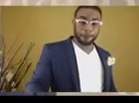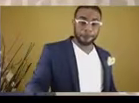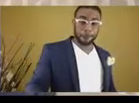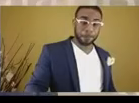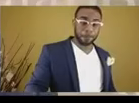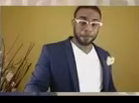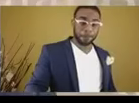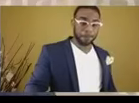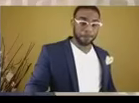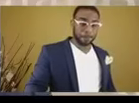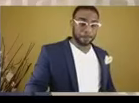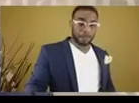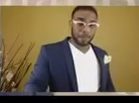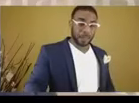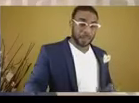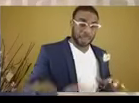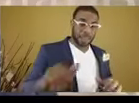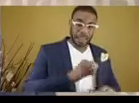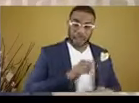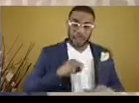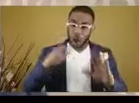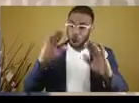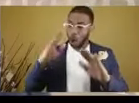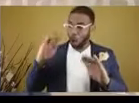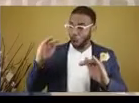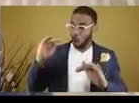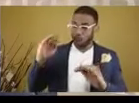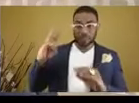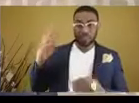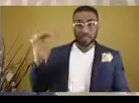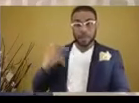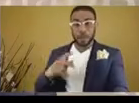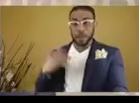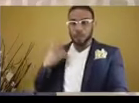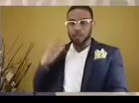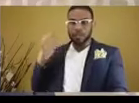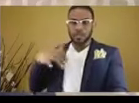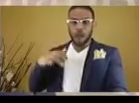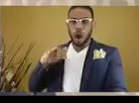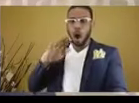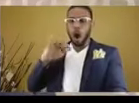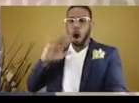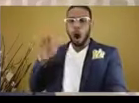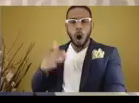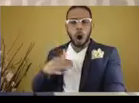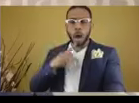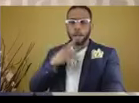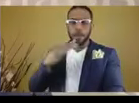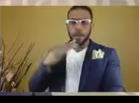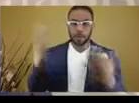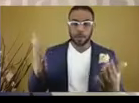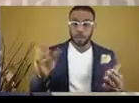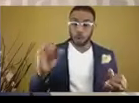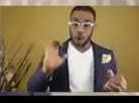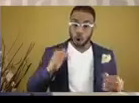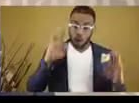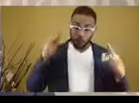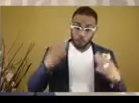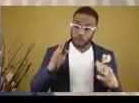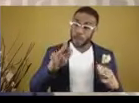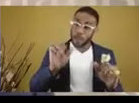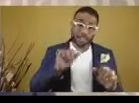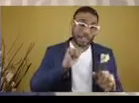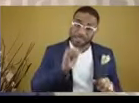almost 10, 20 years ago, Hope 6 came in and we dismantled all the public housing here. And so our folks that could